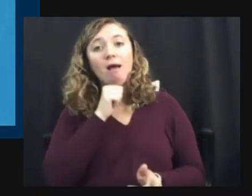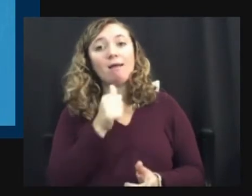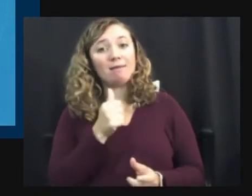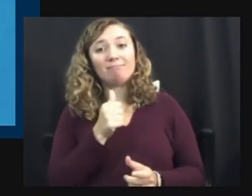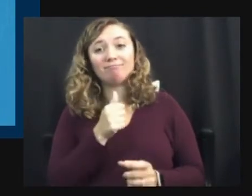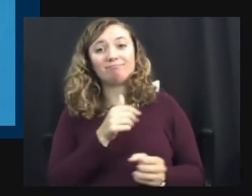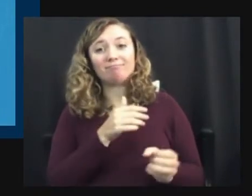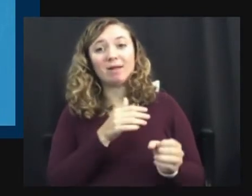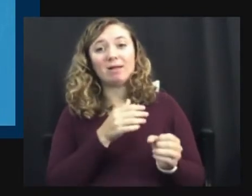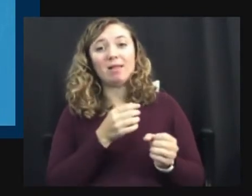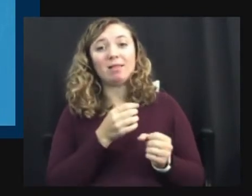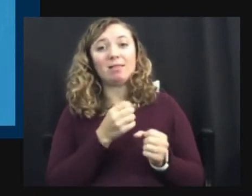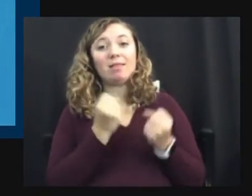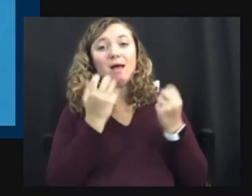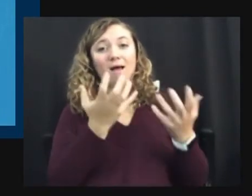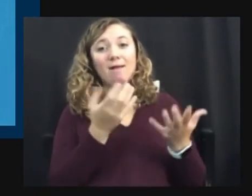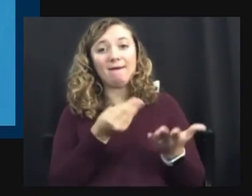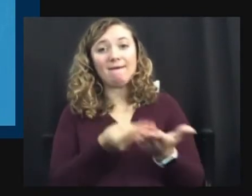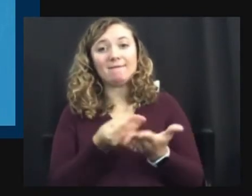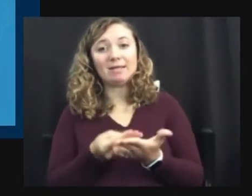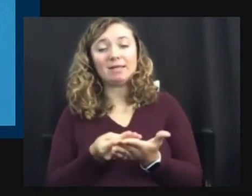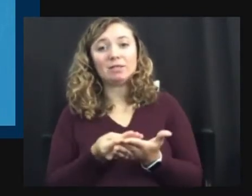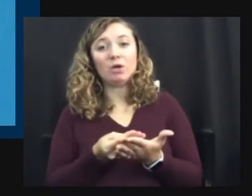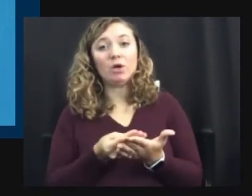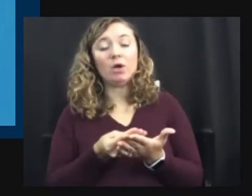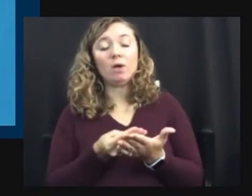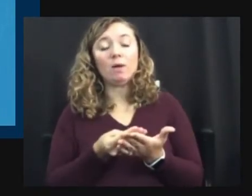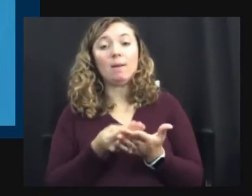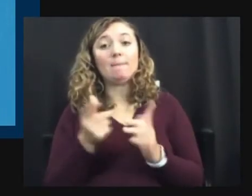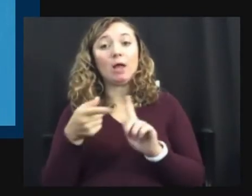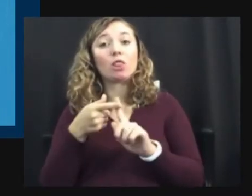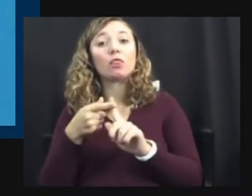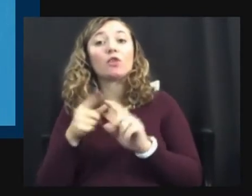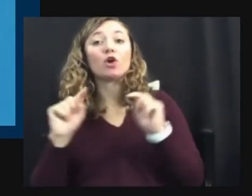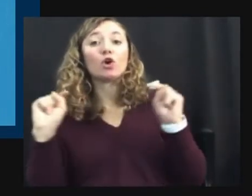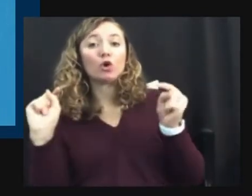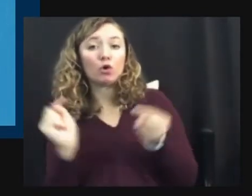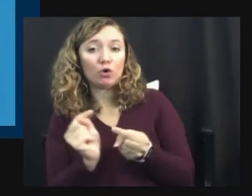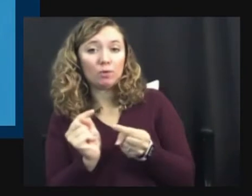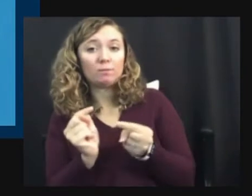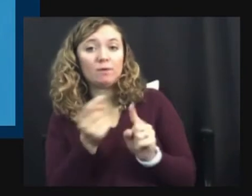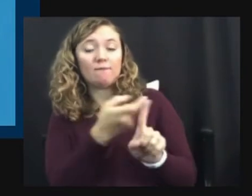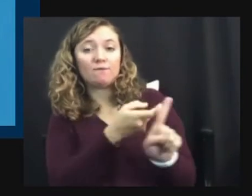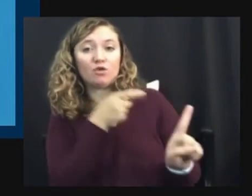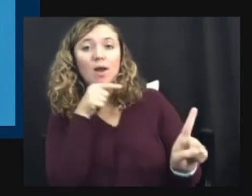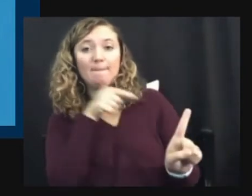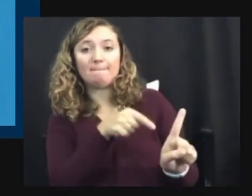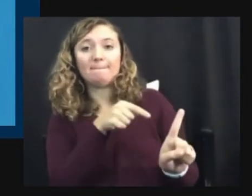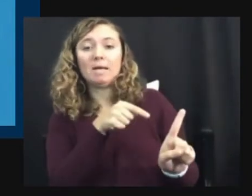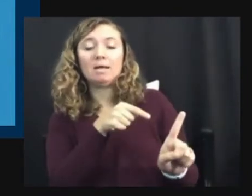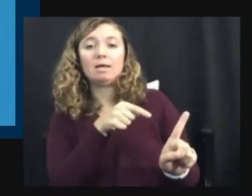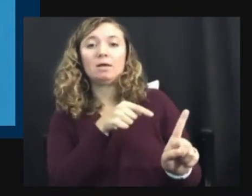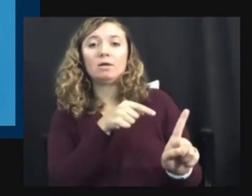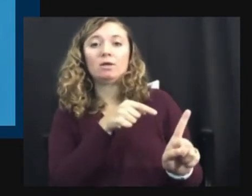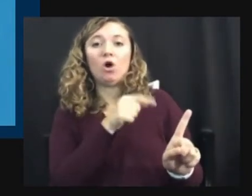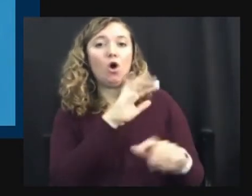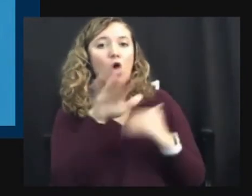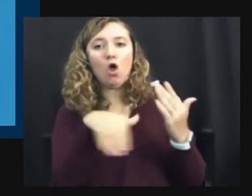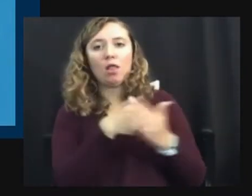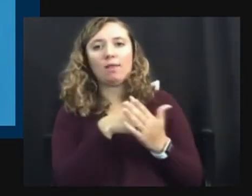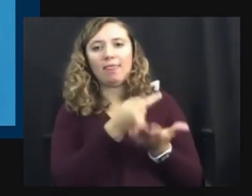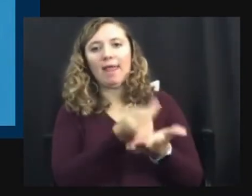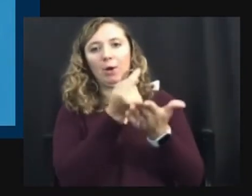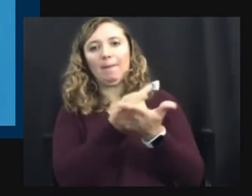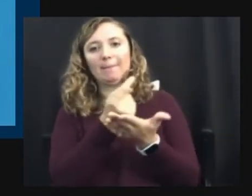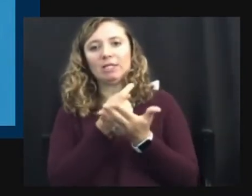all, about what the potential harms are for jumping into all these therapies. And